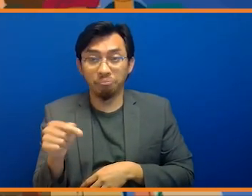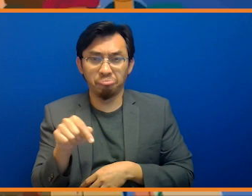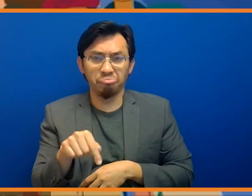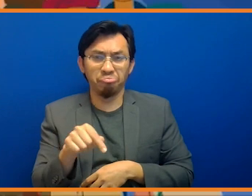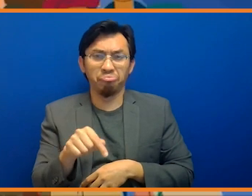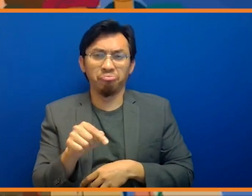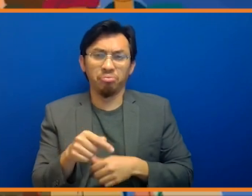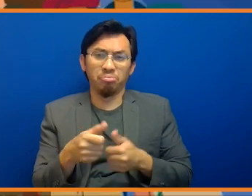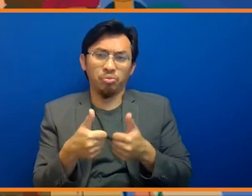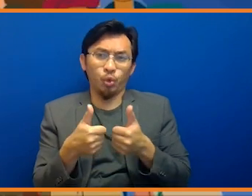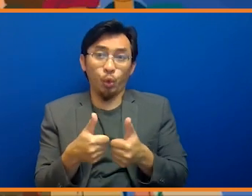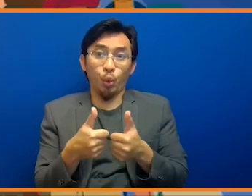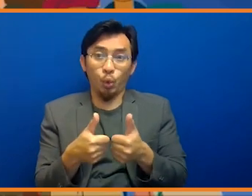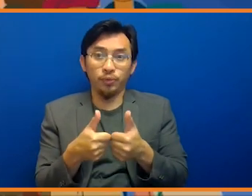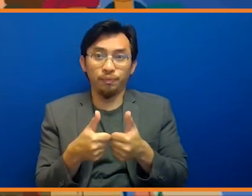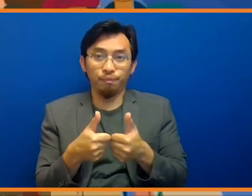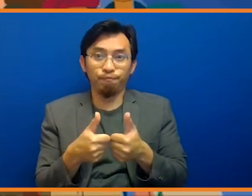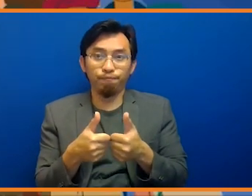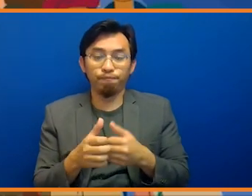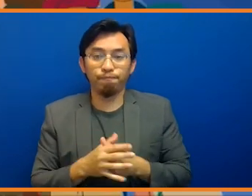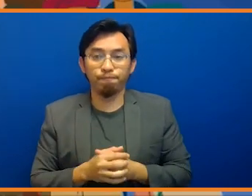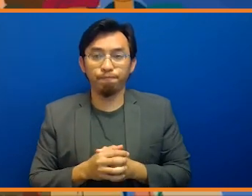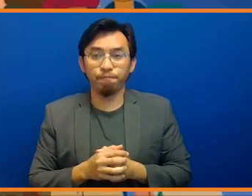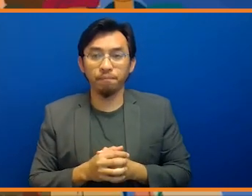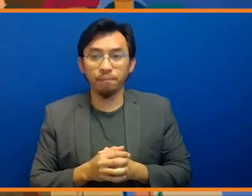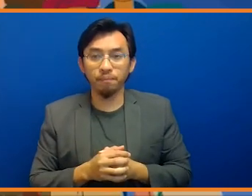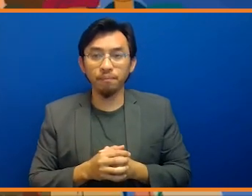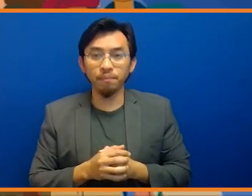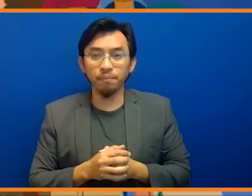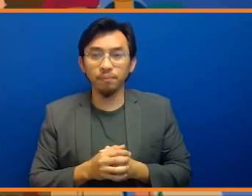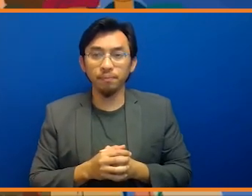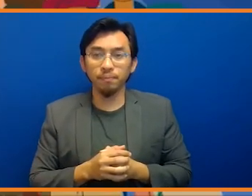this very good